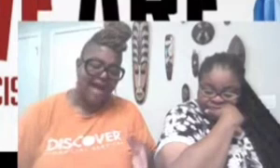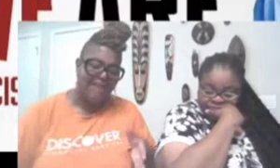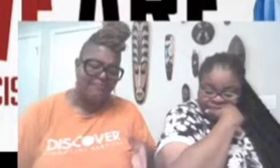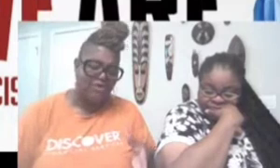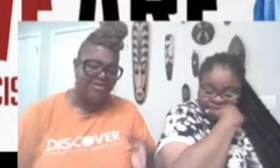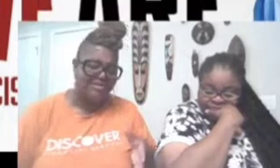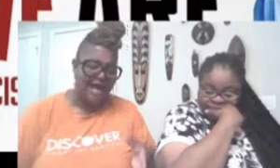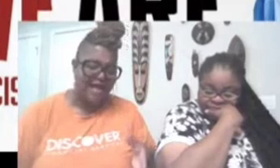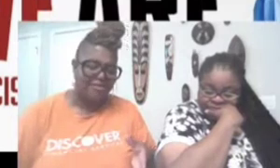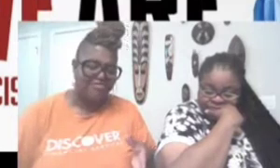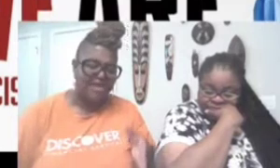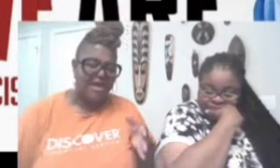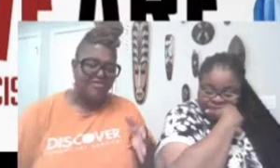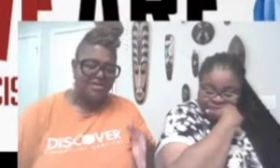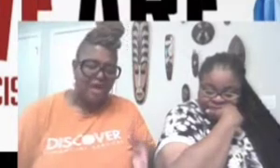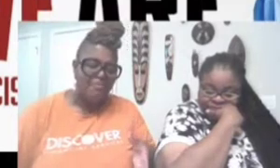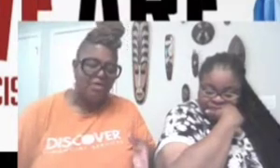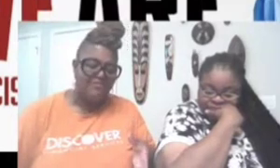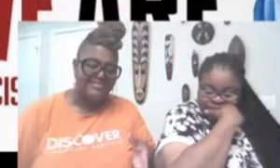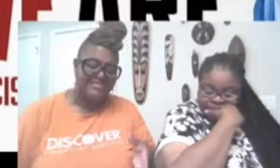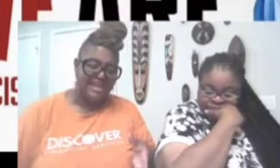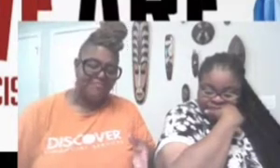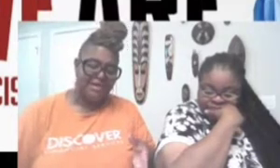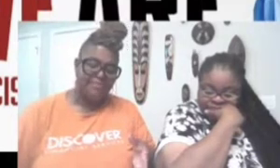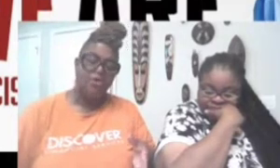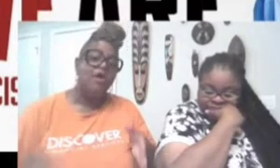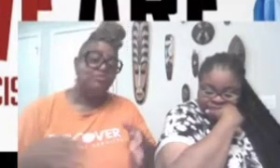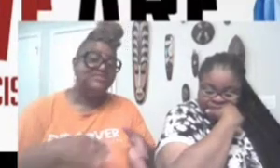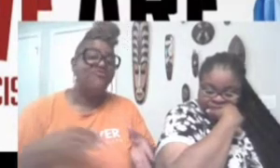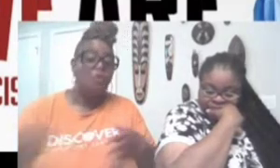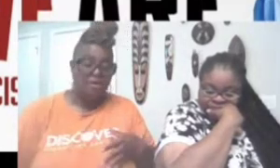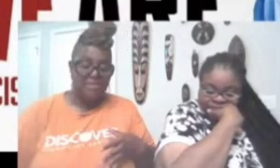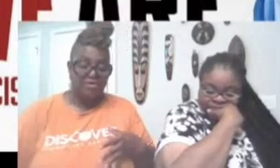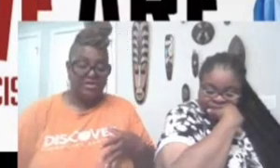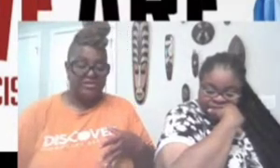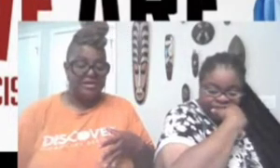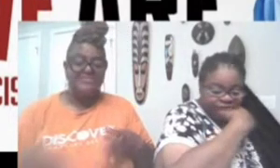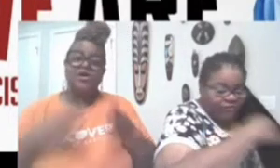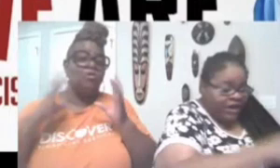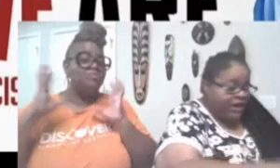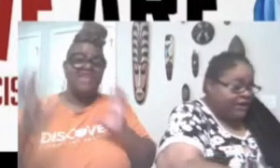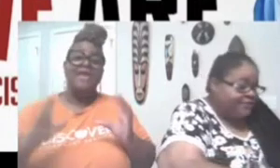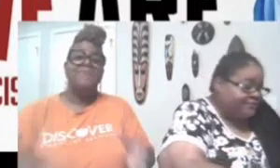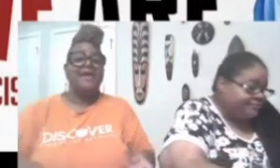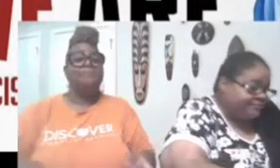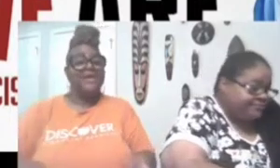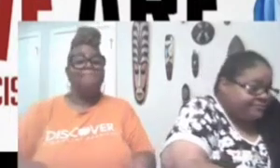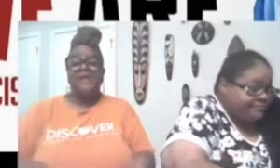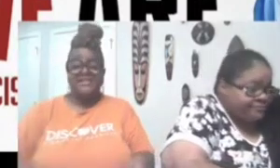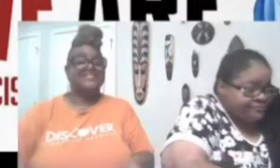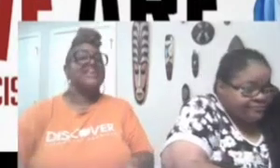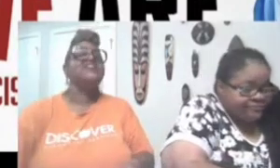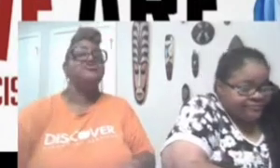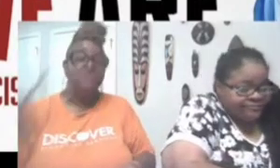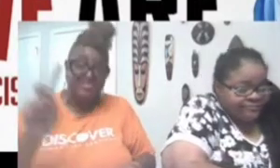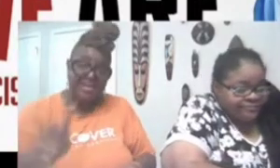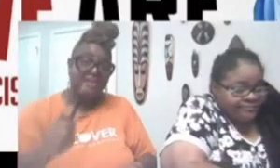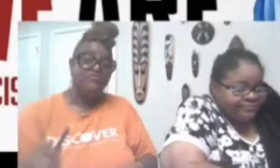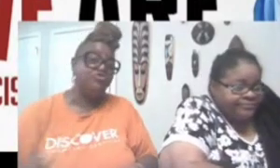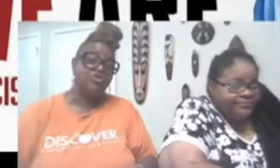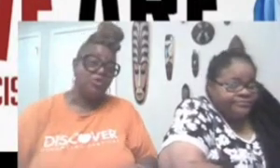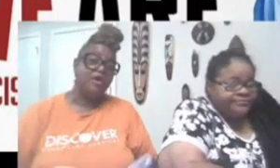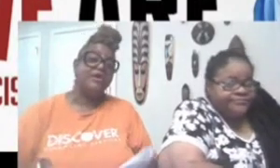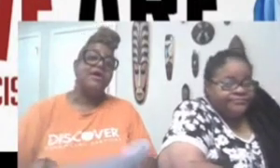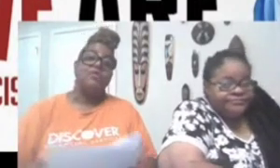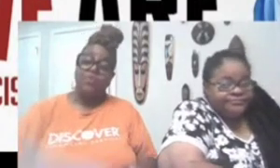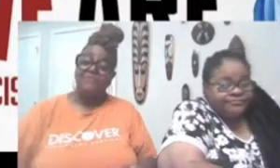.5 billion. The number of enslaved people was 4 million. So they made big bucks in the state